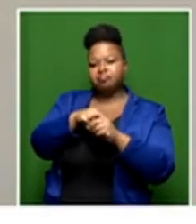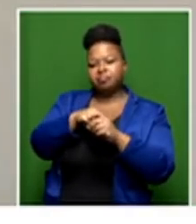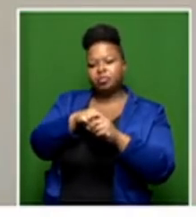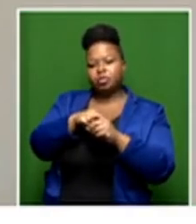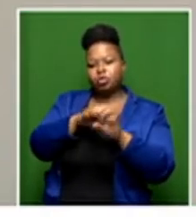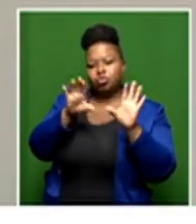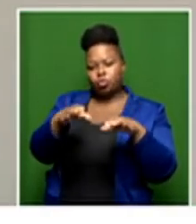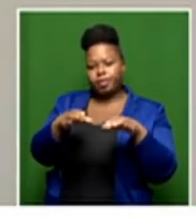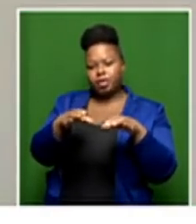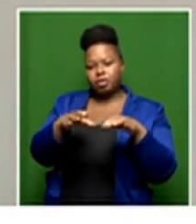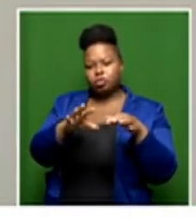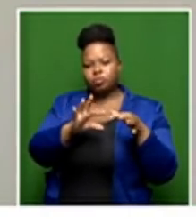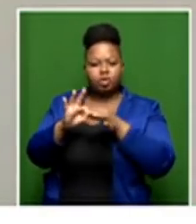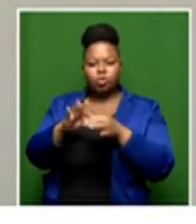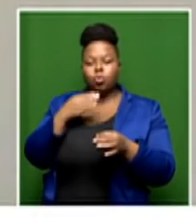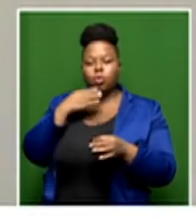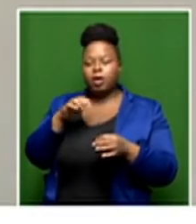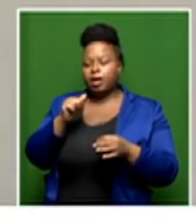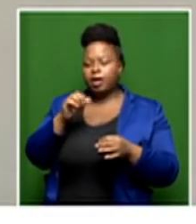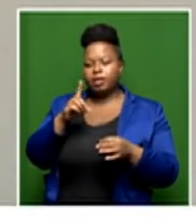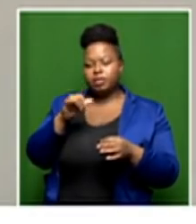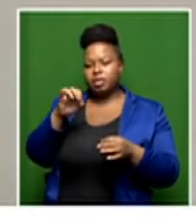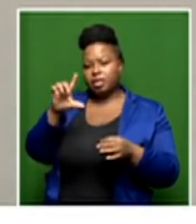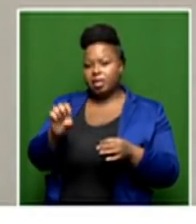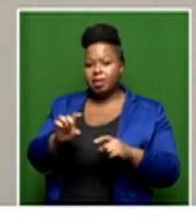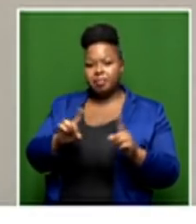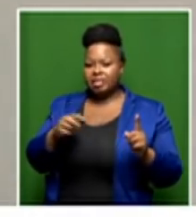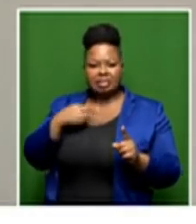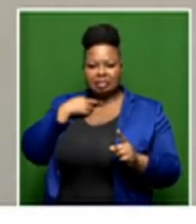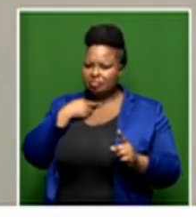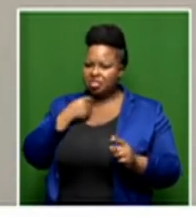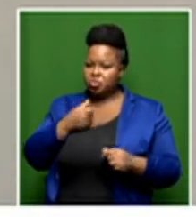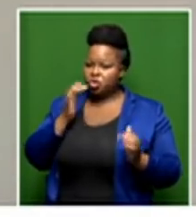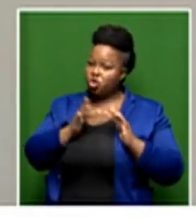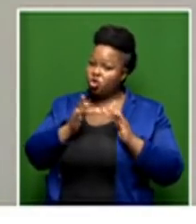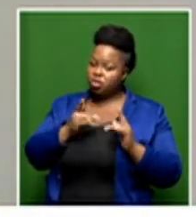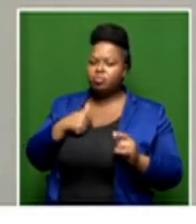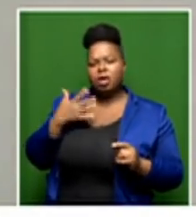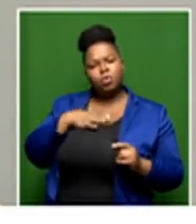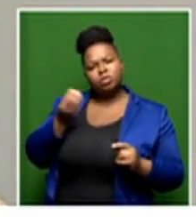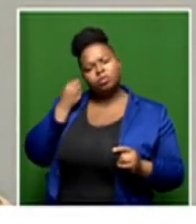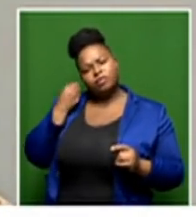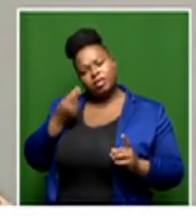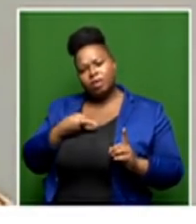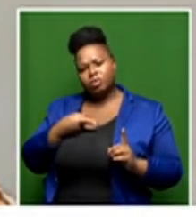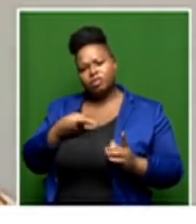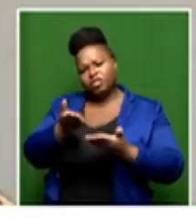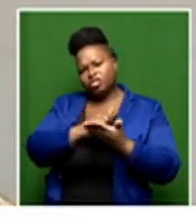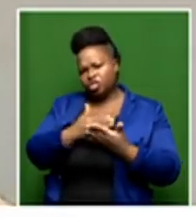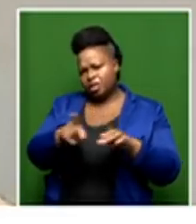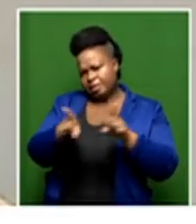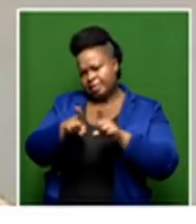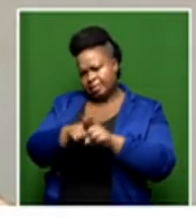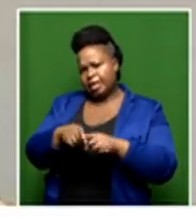the grouping close to Andile Lisa. And unfortunately, I couldn't get hold of him. I wanted to find out whether they share the